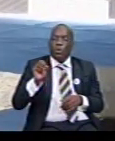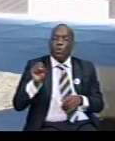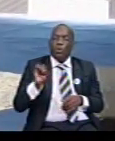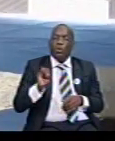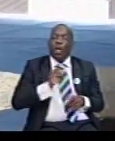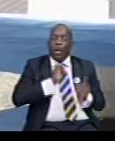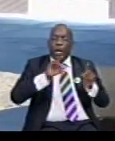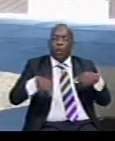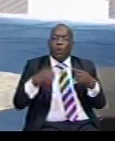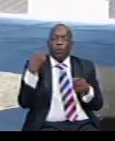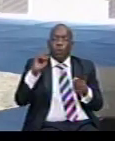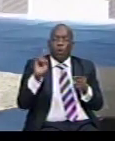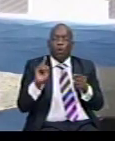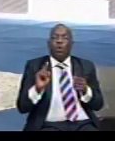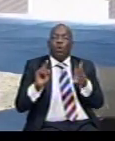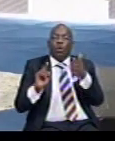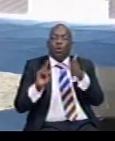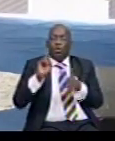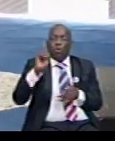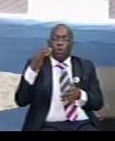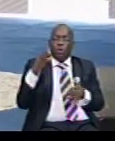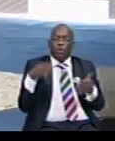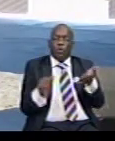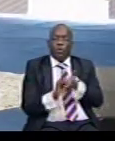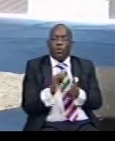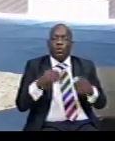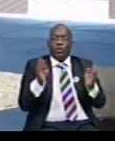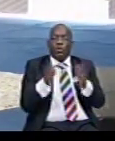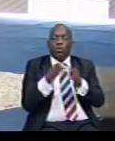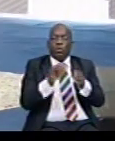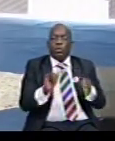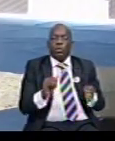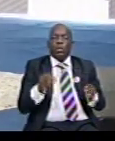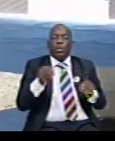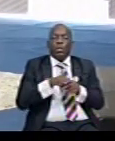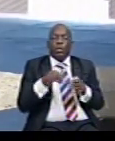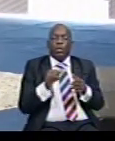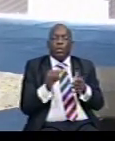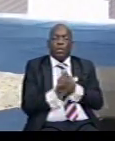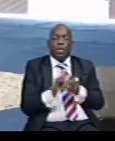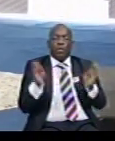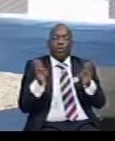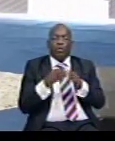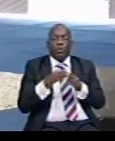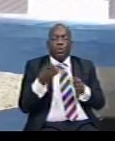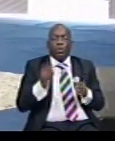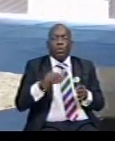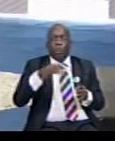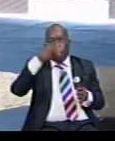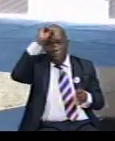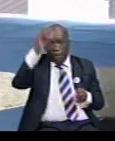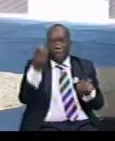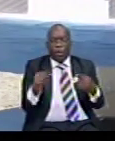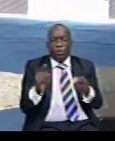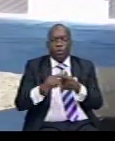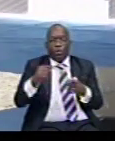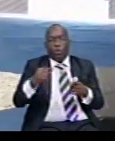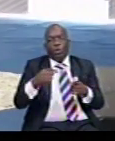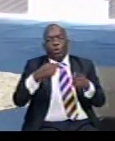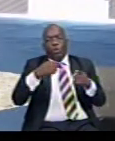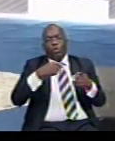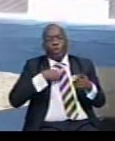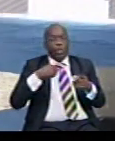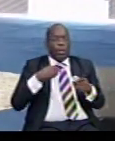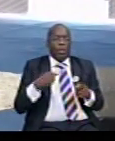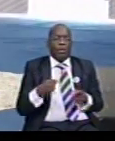about earlier. At the end of the meeting, a man came to me and he said,